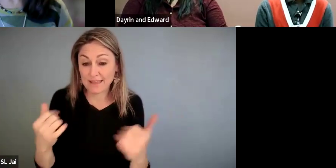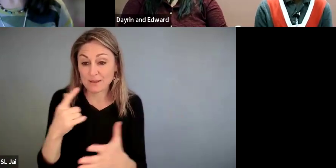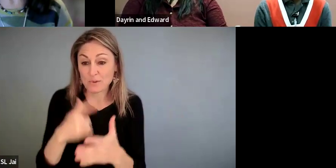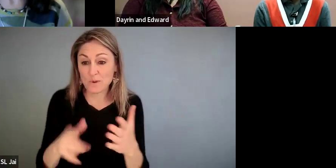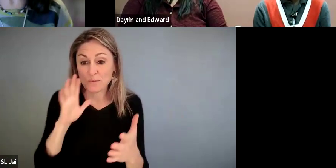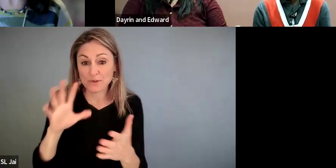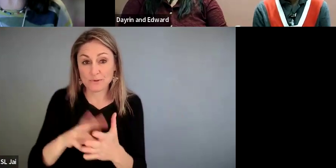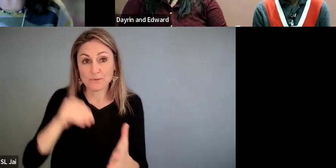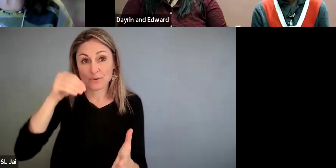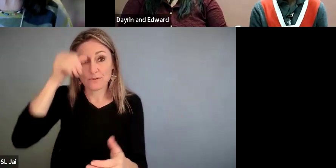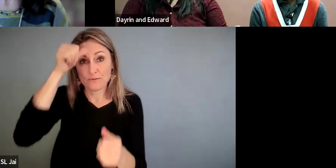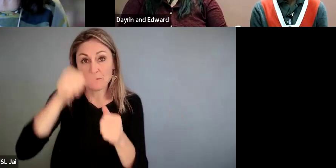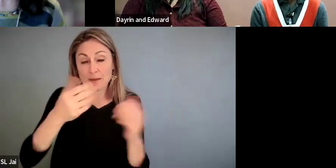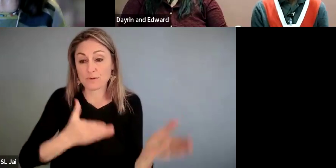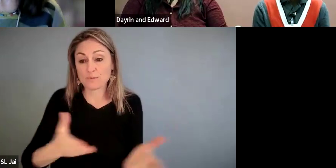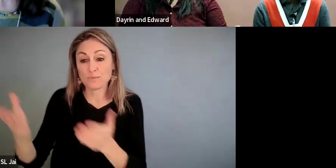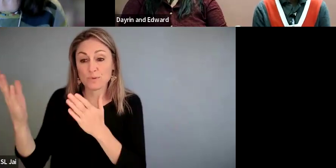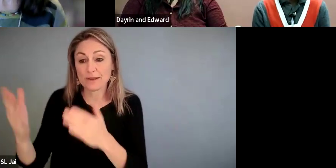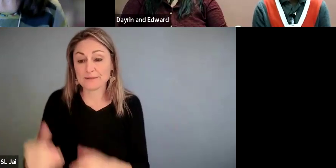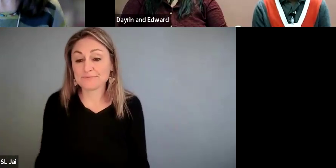away? Anybody?